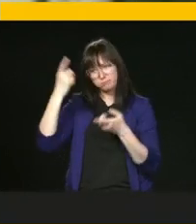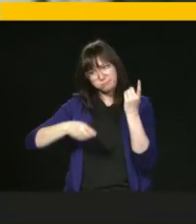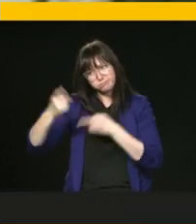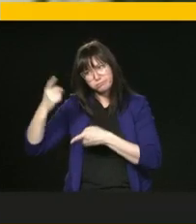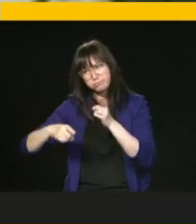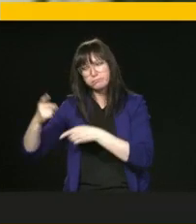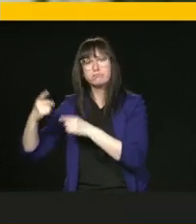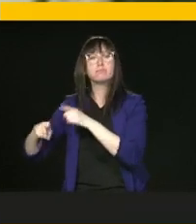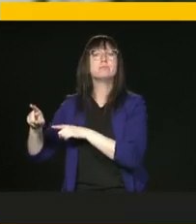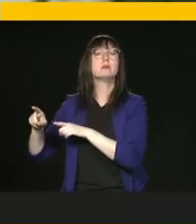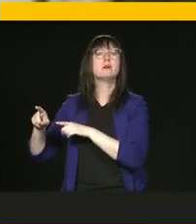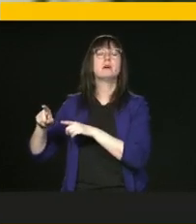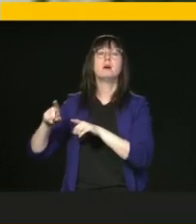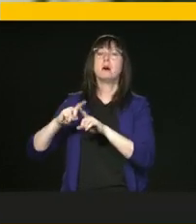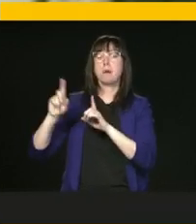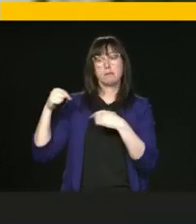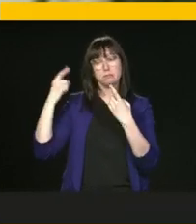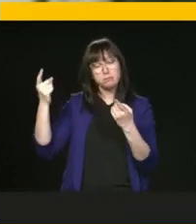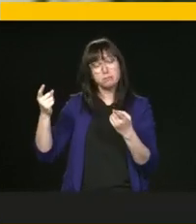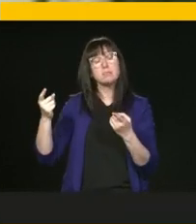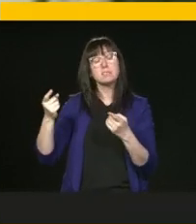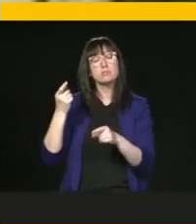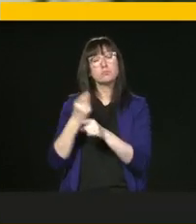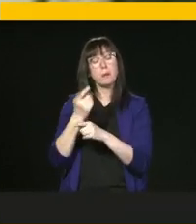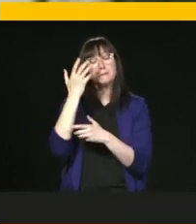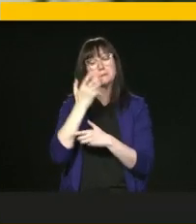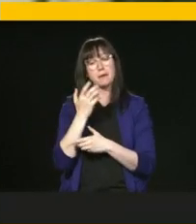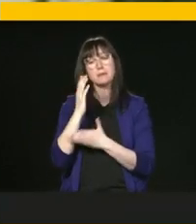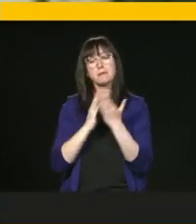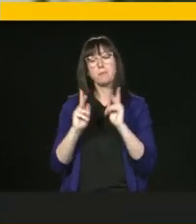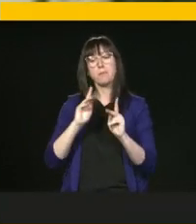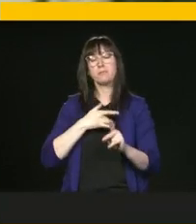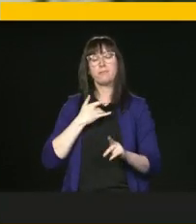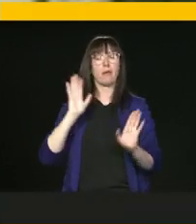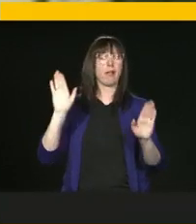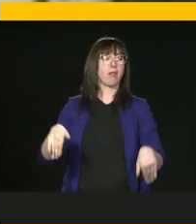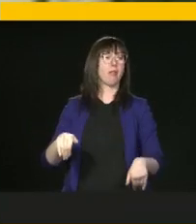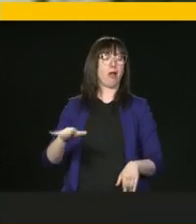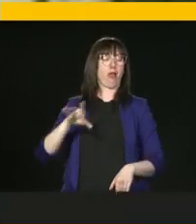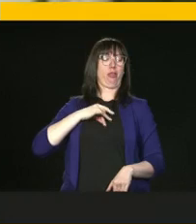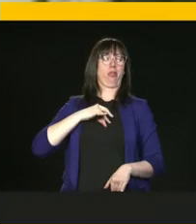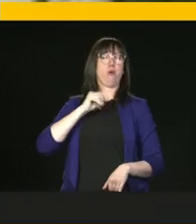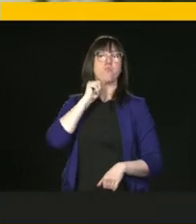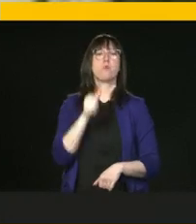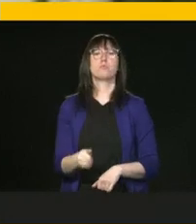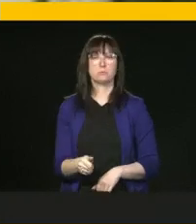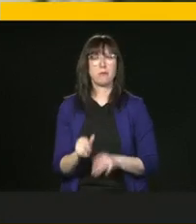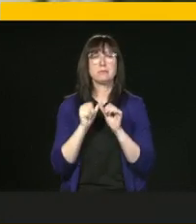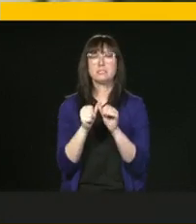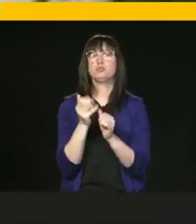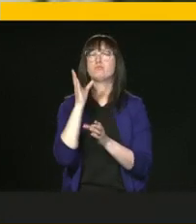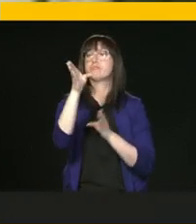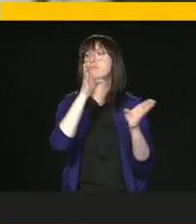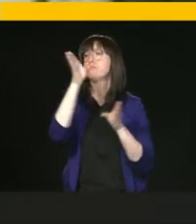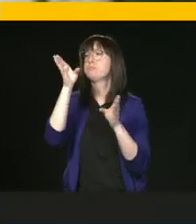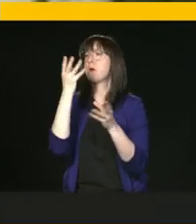communications. Now, unfortunately, as we've all seen, some people think they're invincible. They continue to go outside,